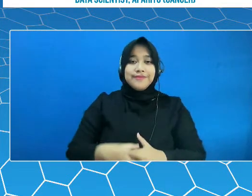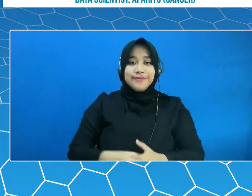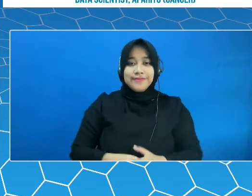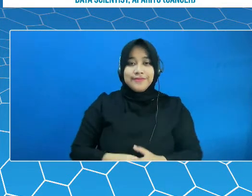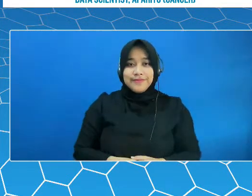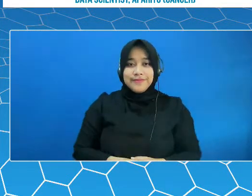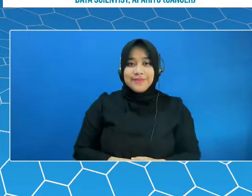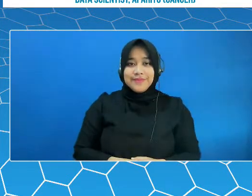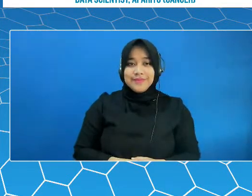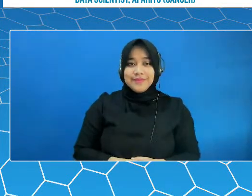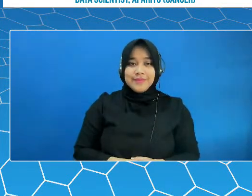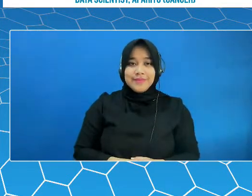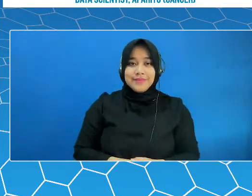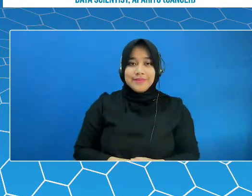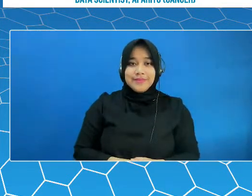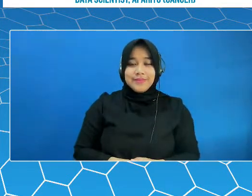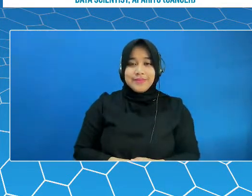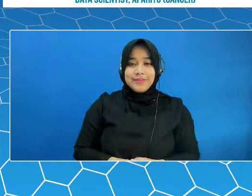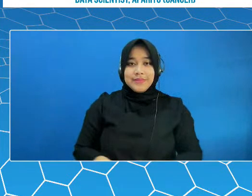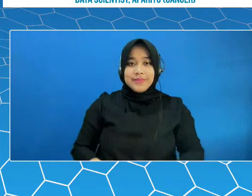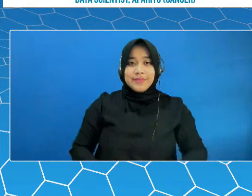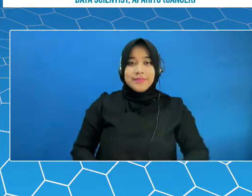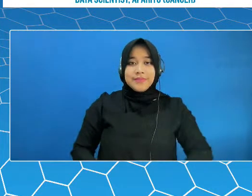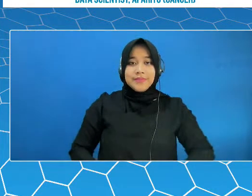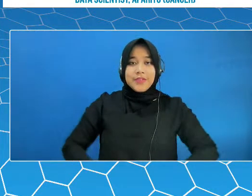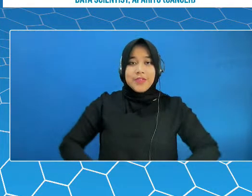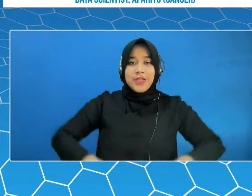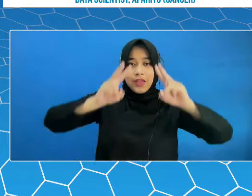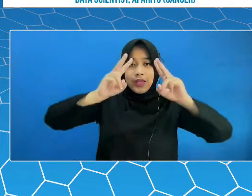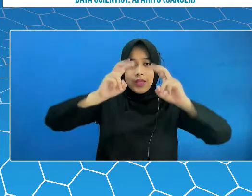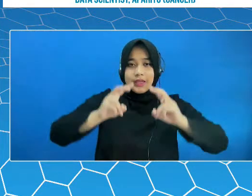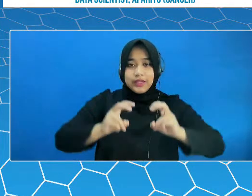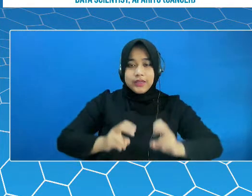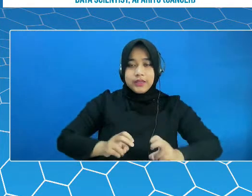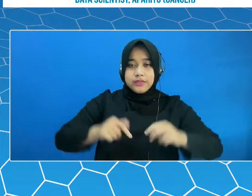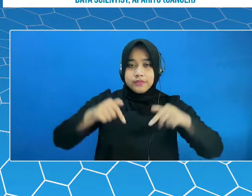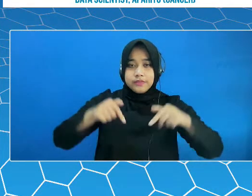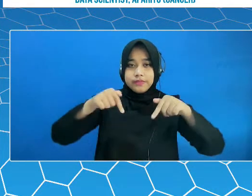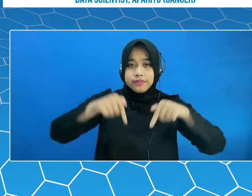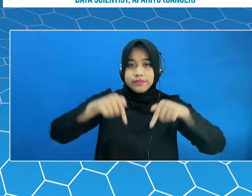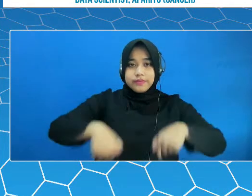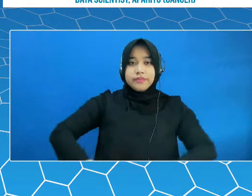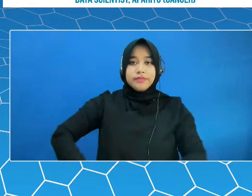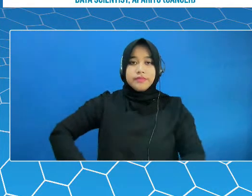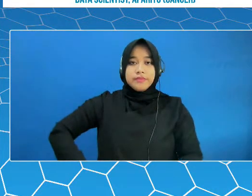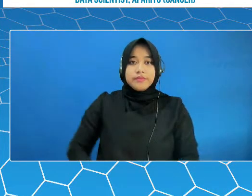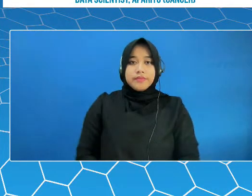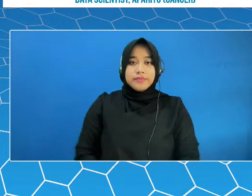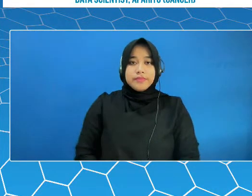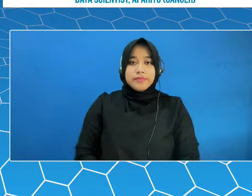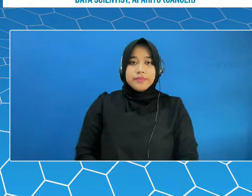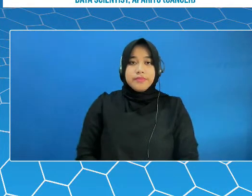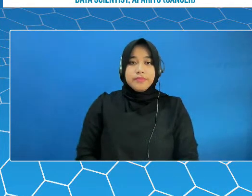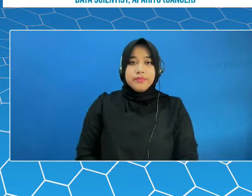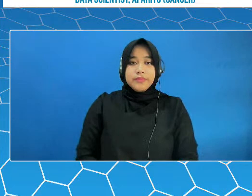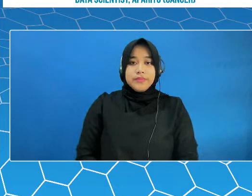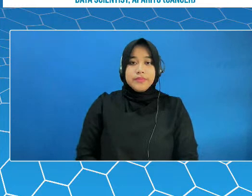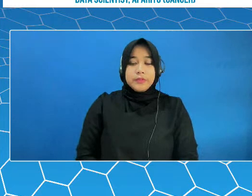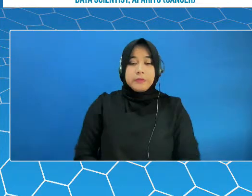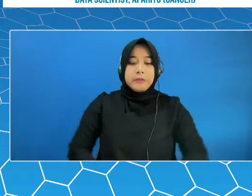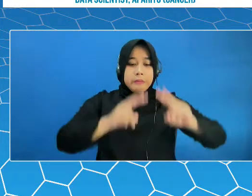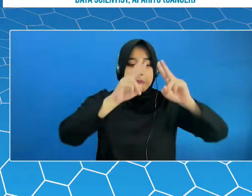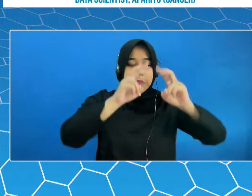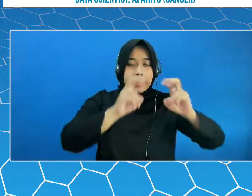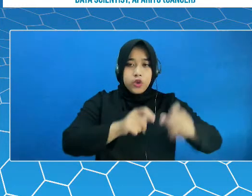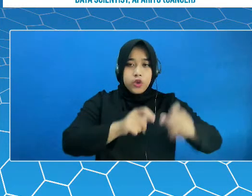In this study, the researcher will review evidence for long COVID treatments, including drugs or supportive interventions, like,